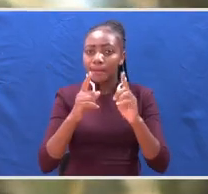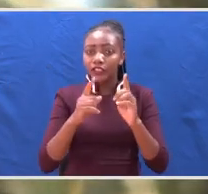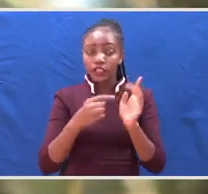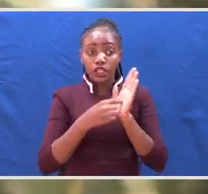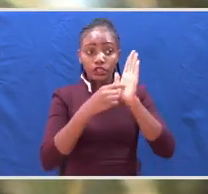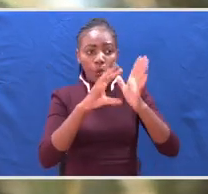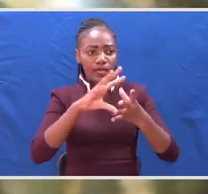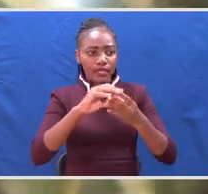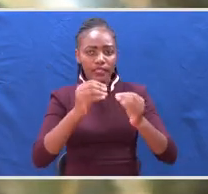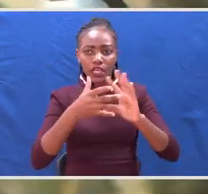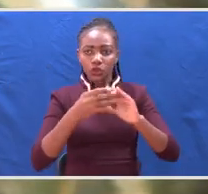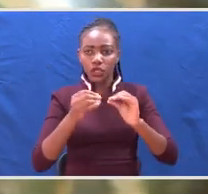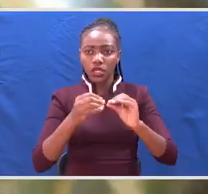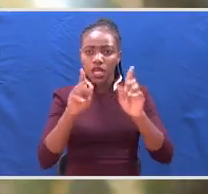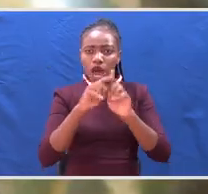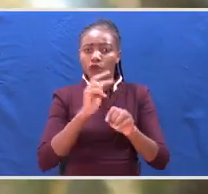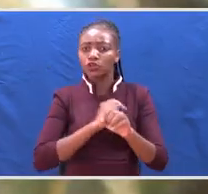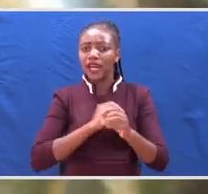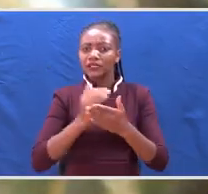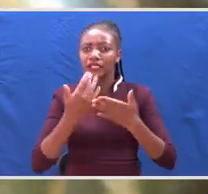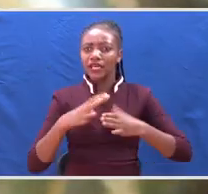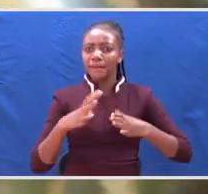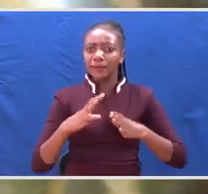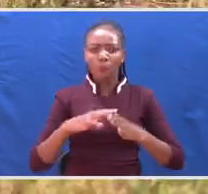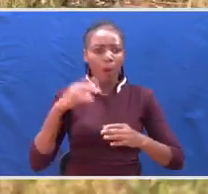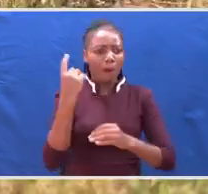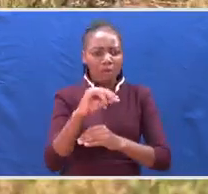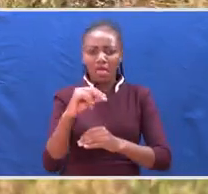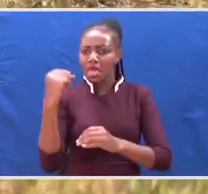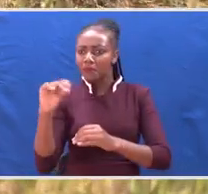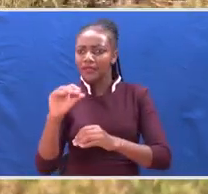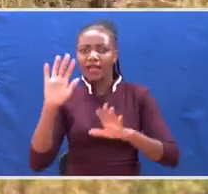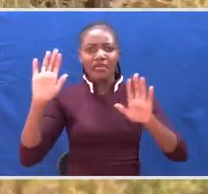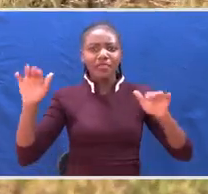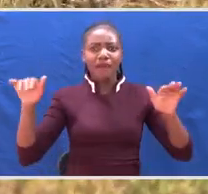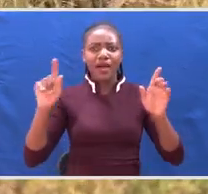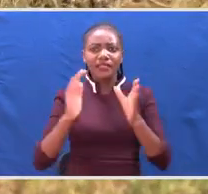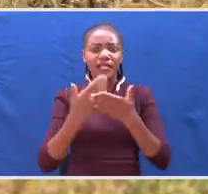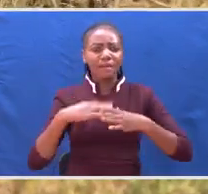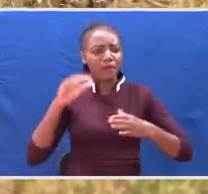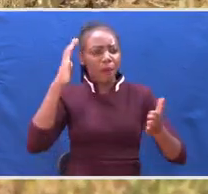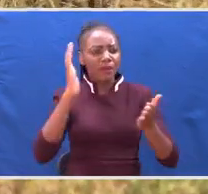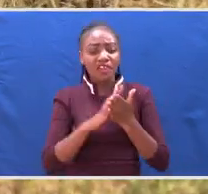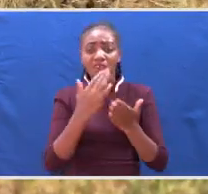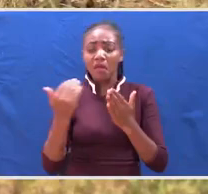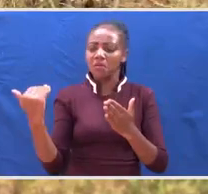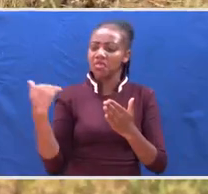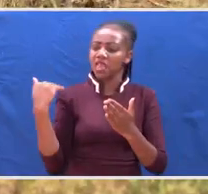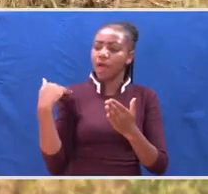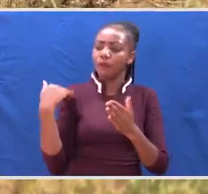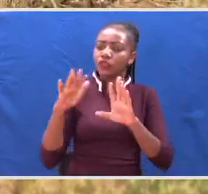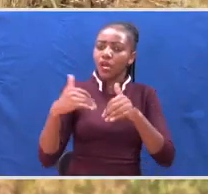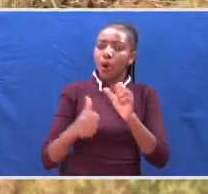creation. But naturally, some people chase away these birds, with some believing they are destructors or